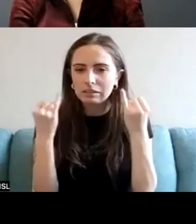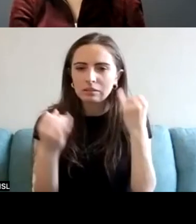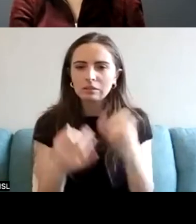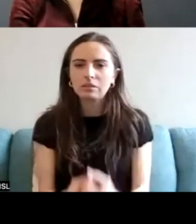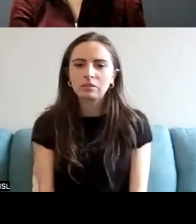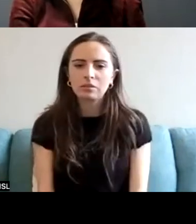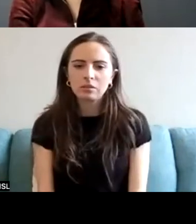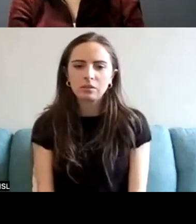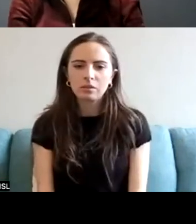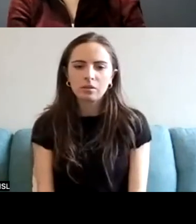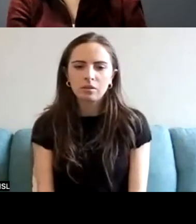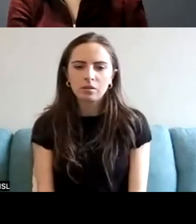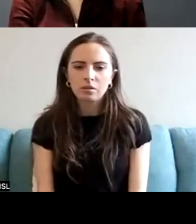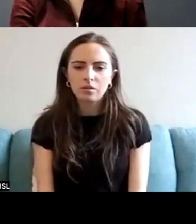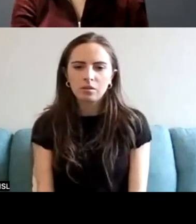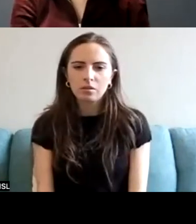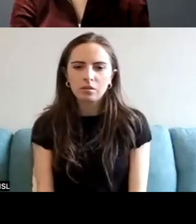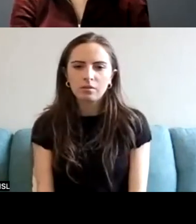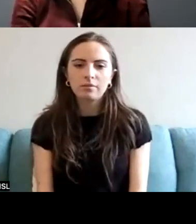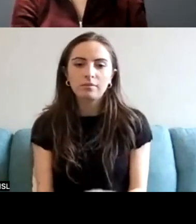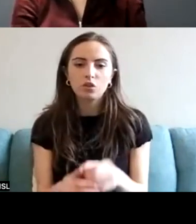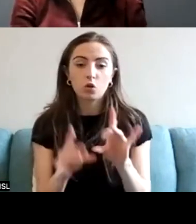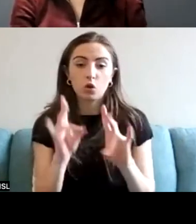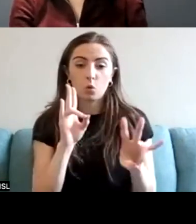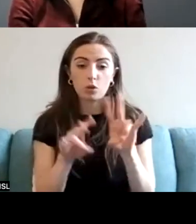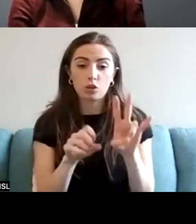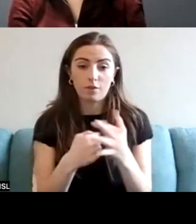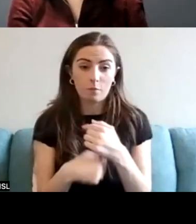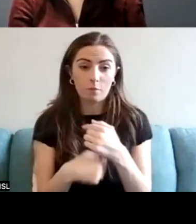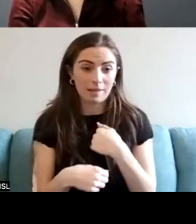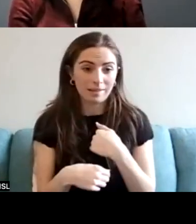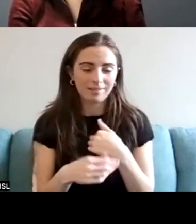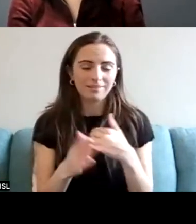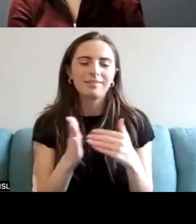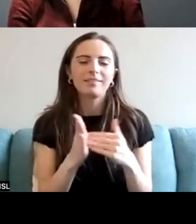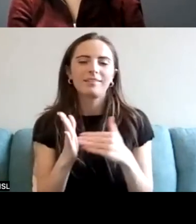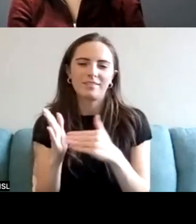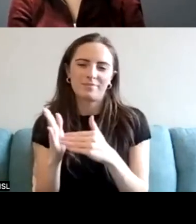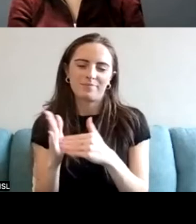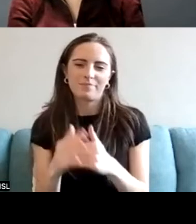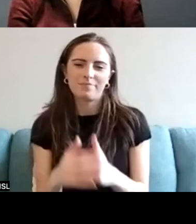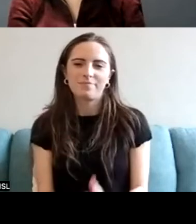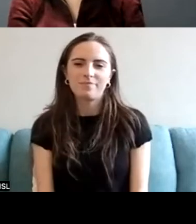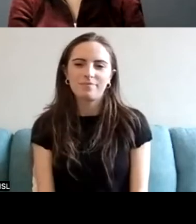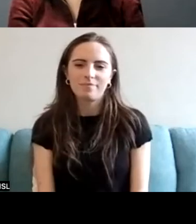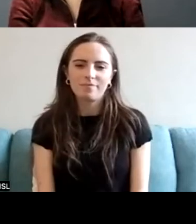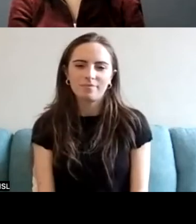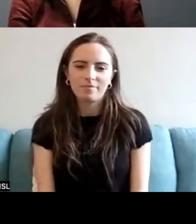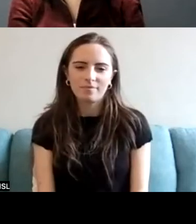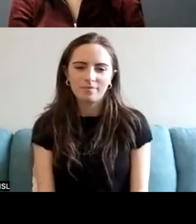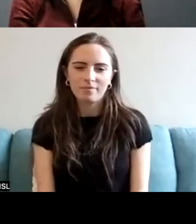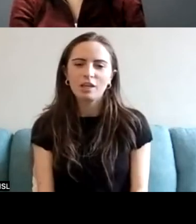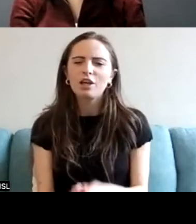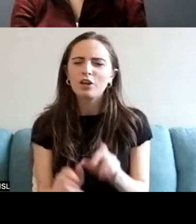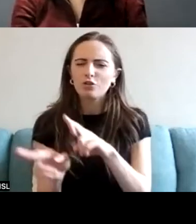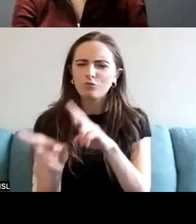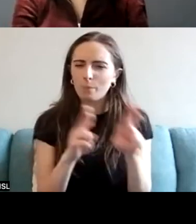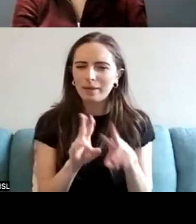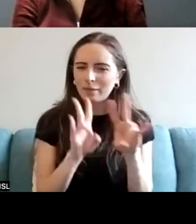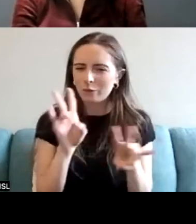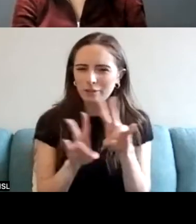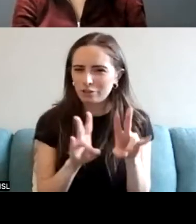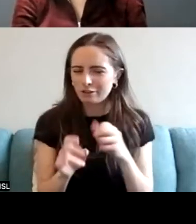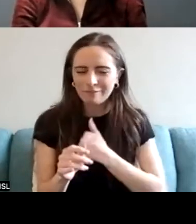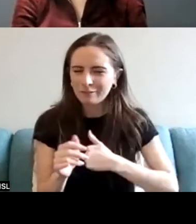Is that a question for Rika? Yeah, sorry. Yeah. So it's Harry. Do you mind repeating the question?